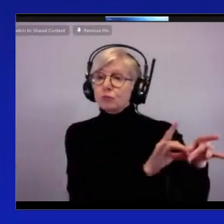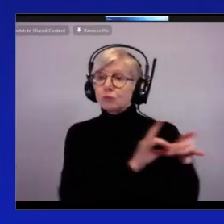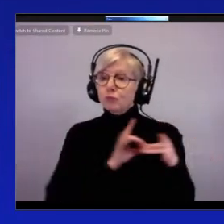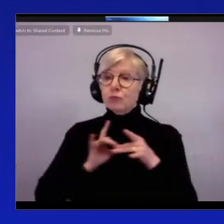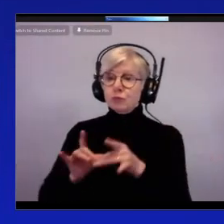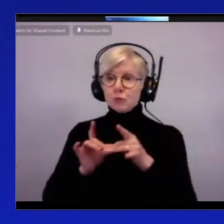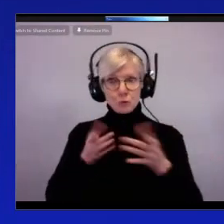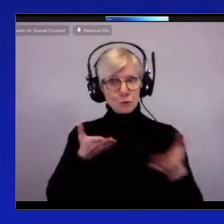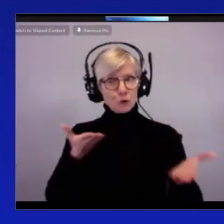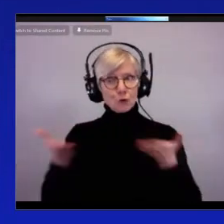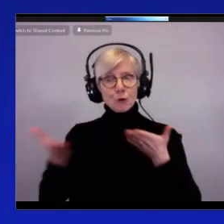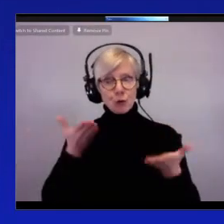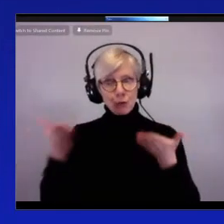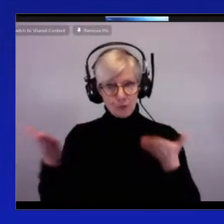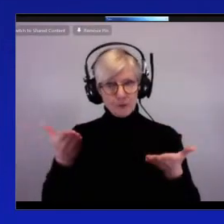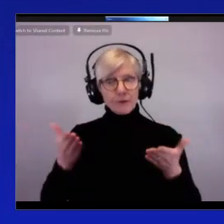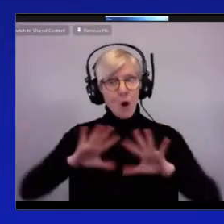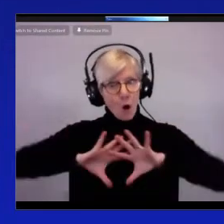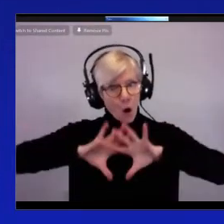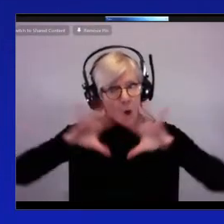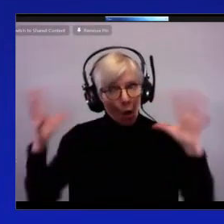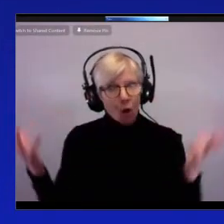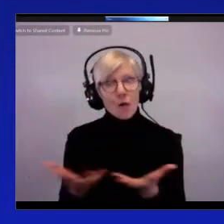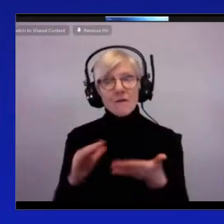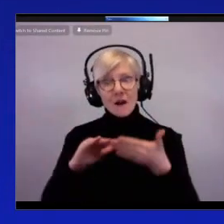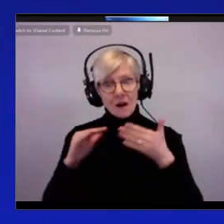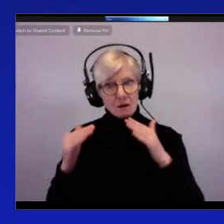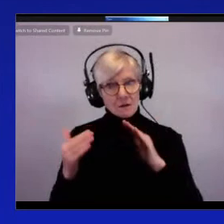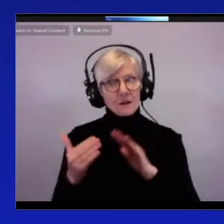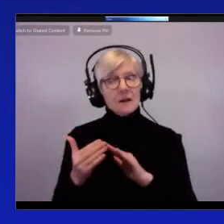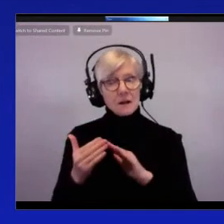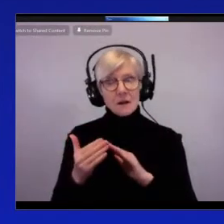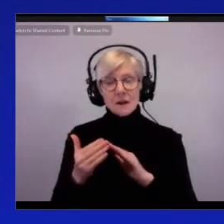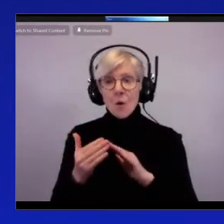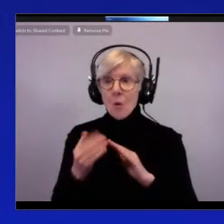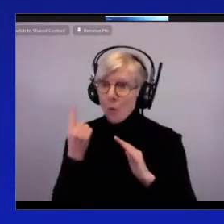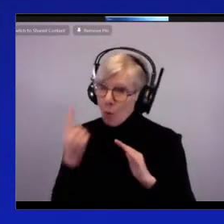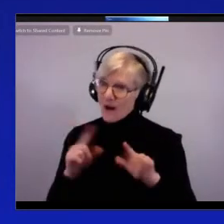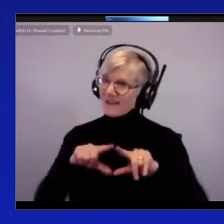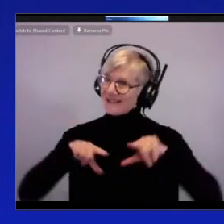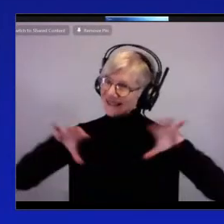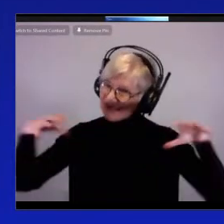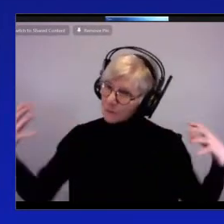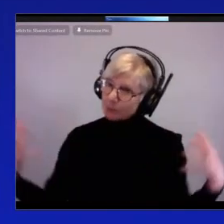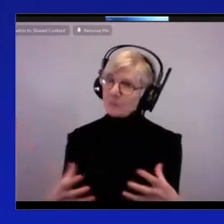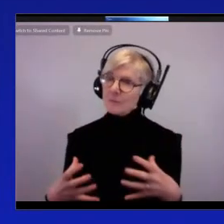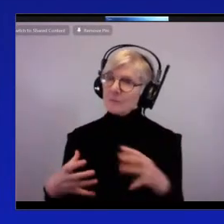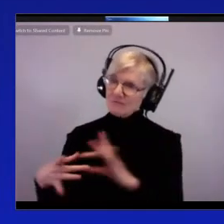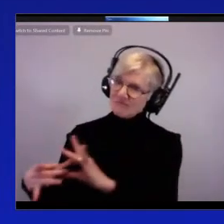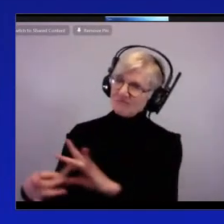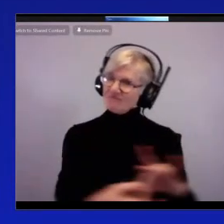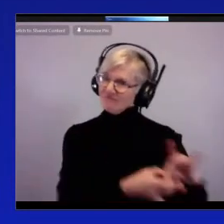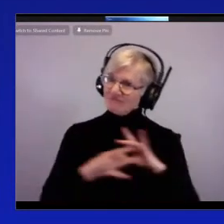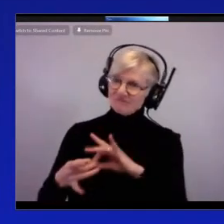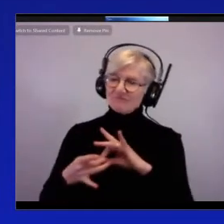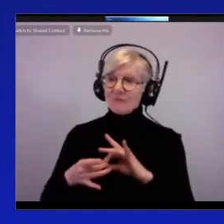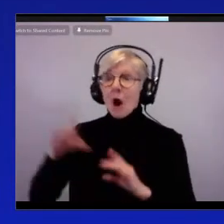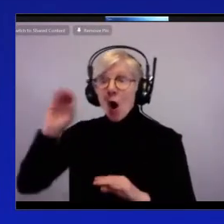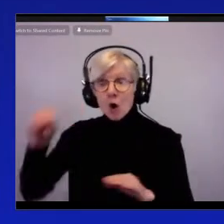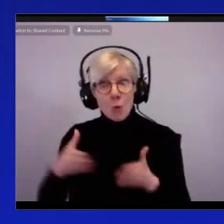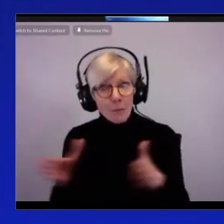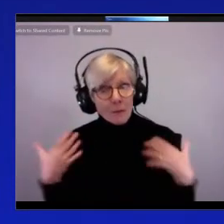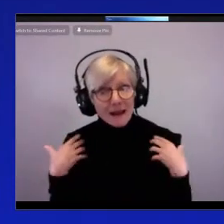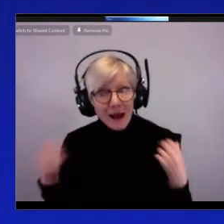the community. We are truly one city, one team. The city partners include, but are not limited to, Ottawa Public